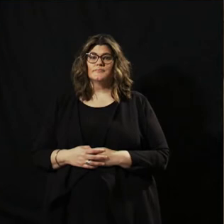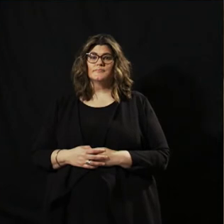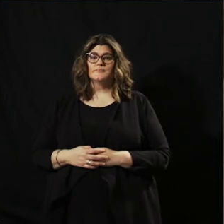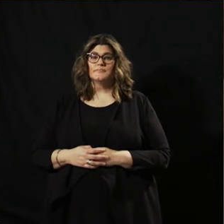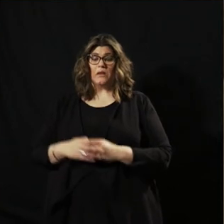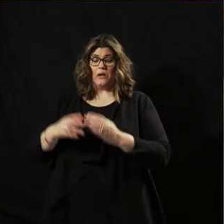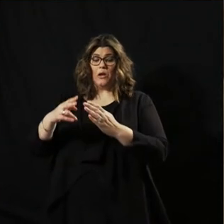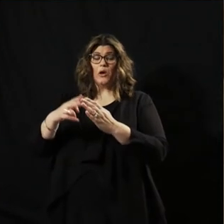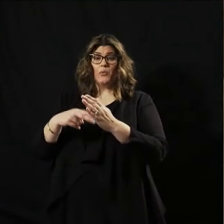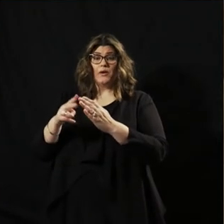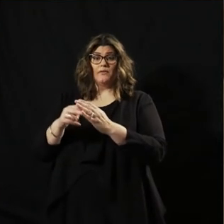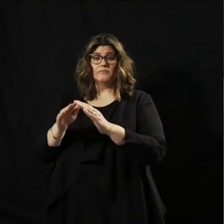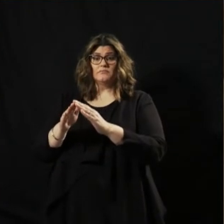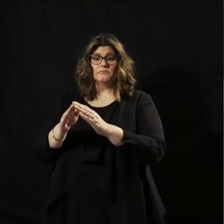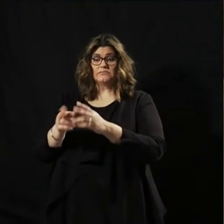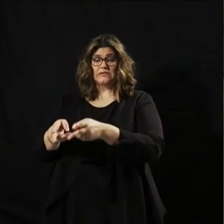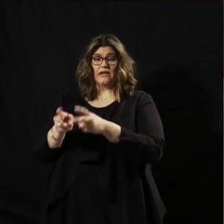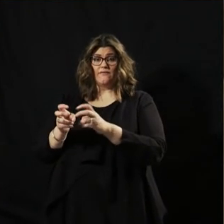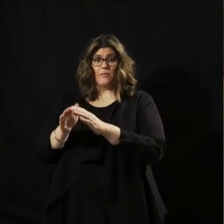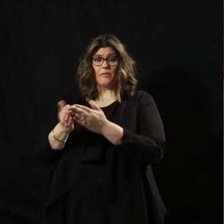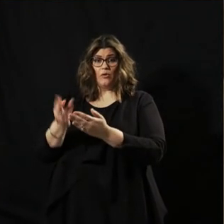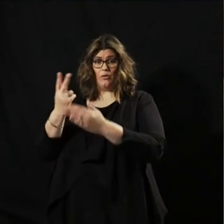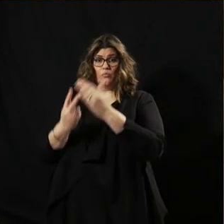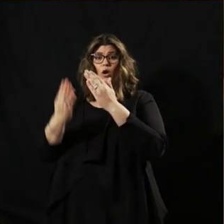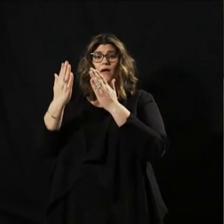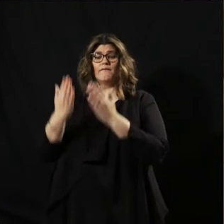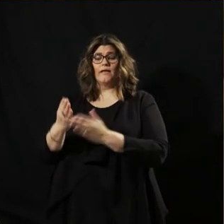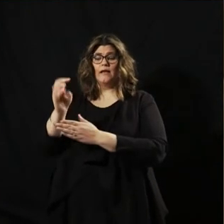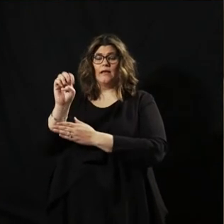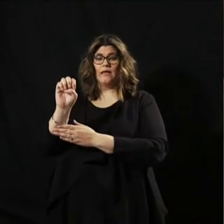A reading from the book of the prophet Ezekiel.